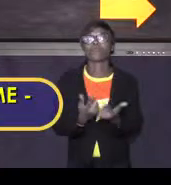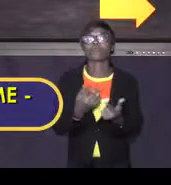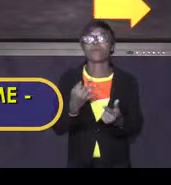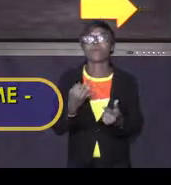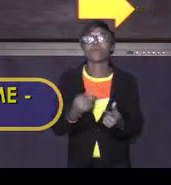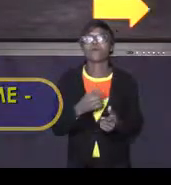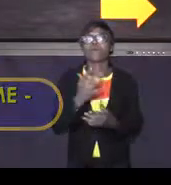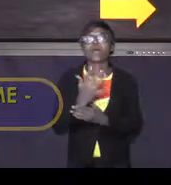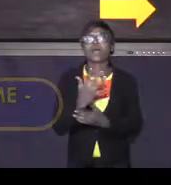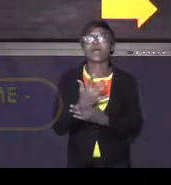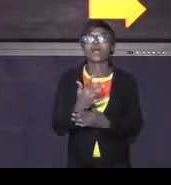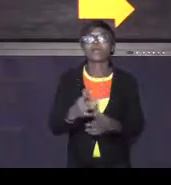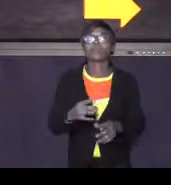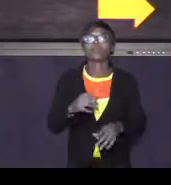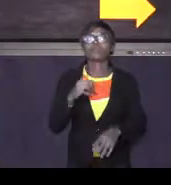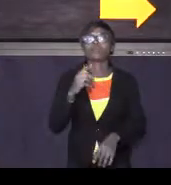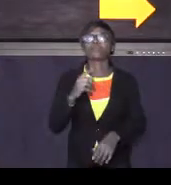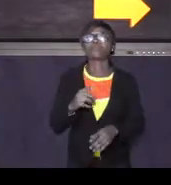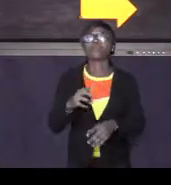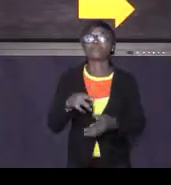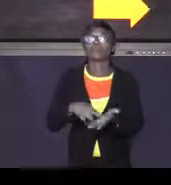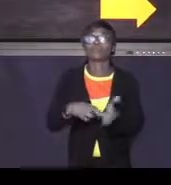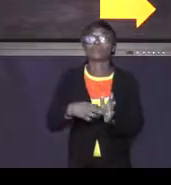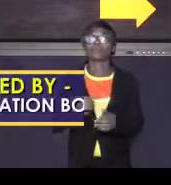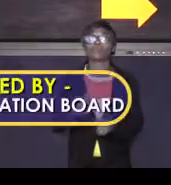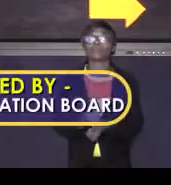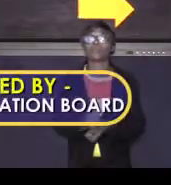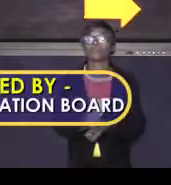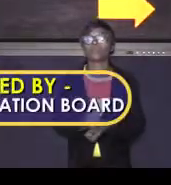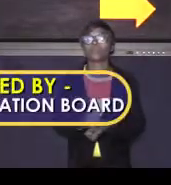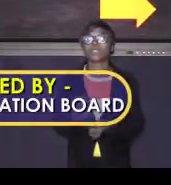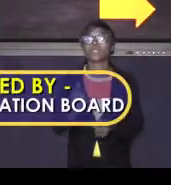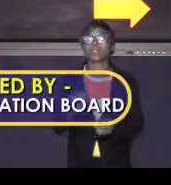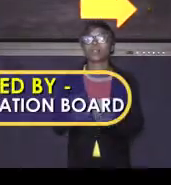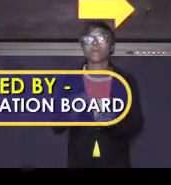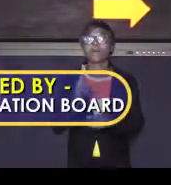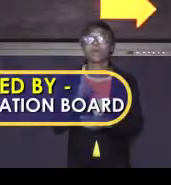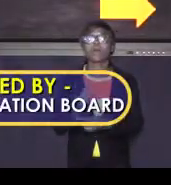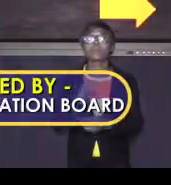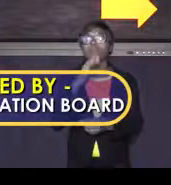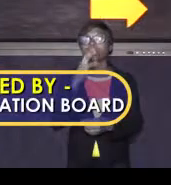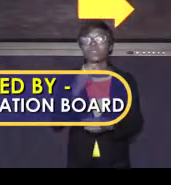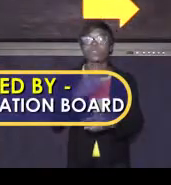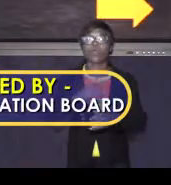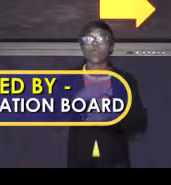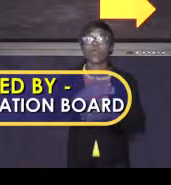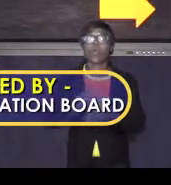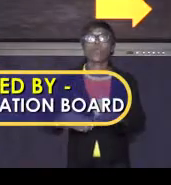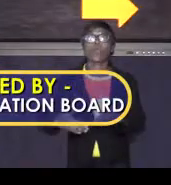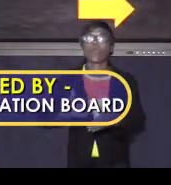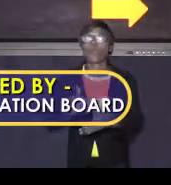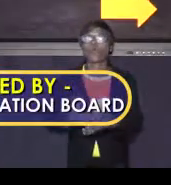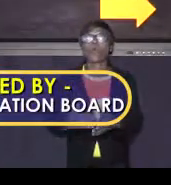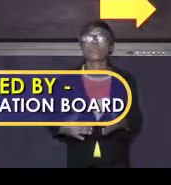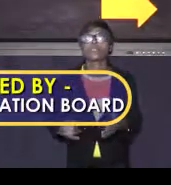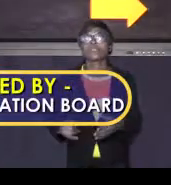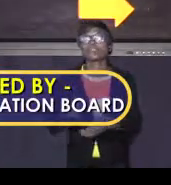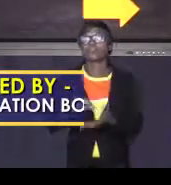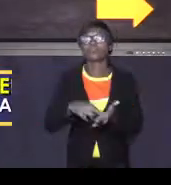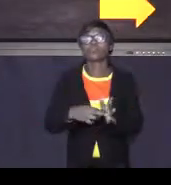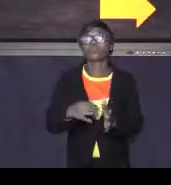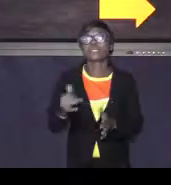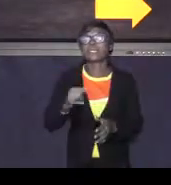categories of these hand tools. The divisions we have these hand tools. The first one, cutting tools. Cutting tools are